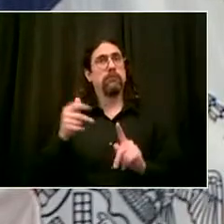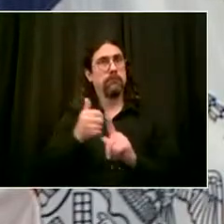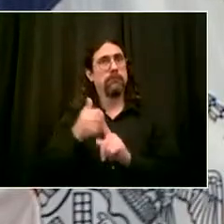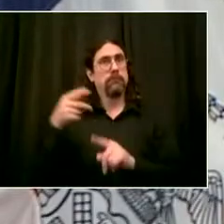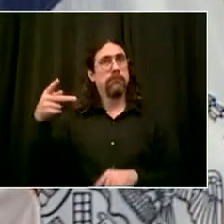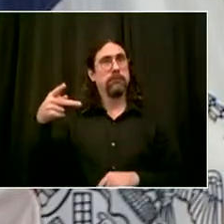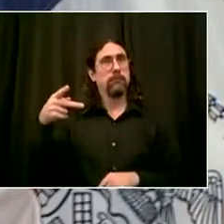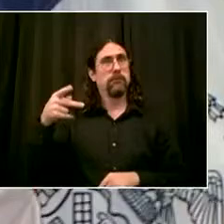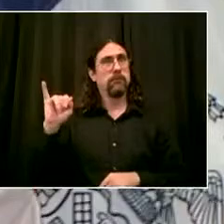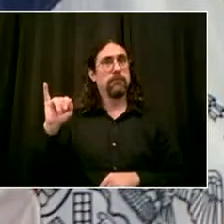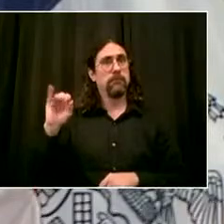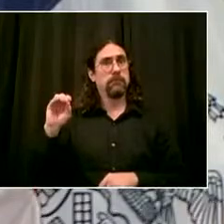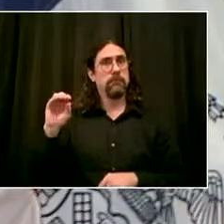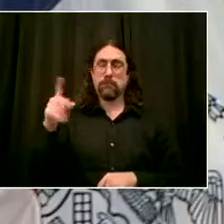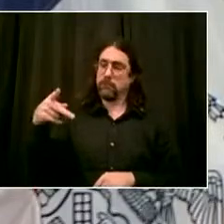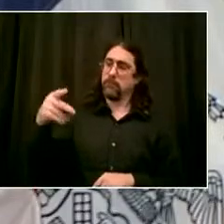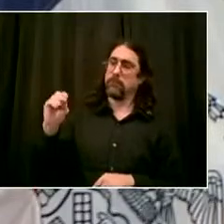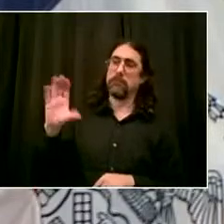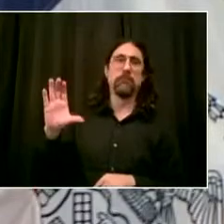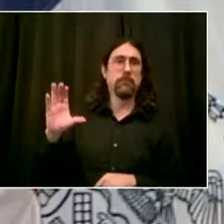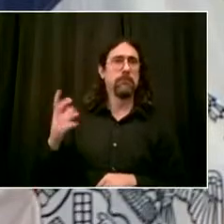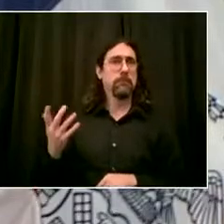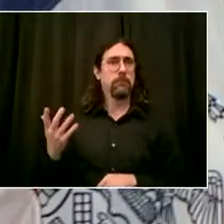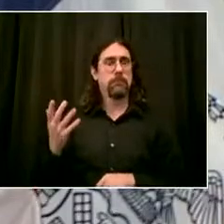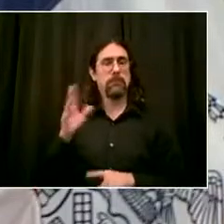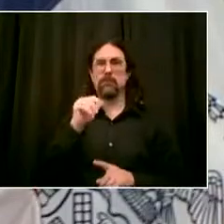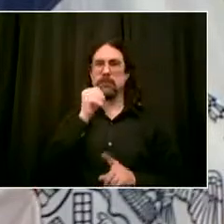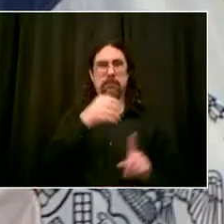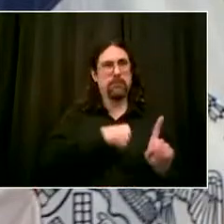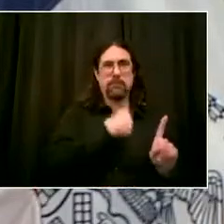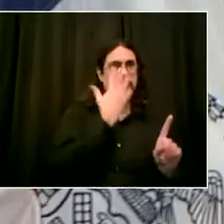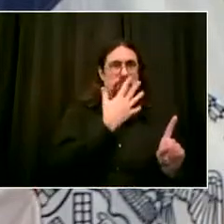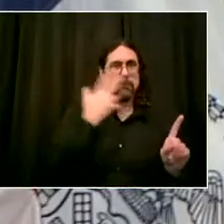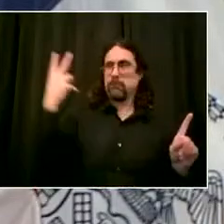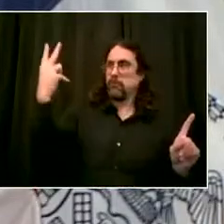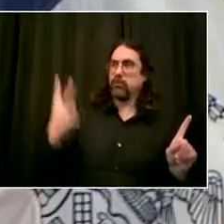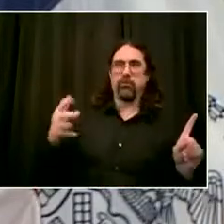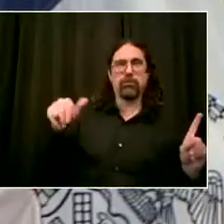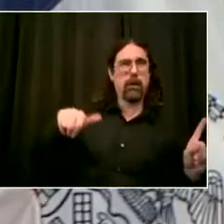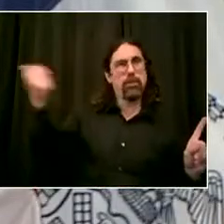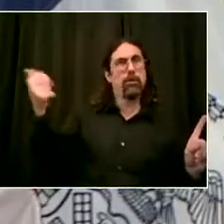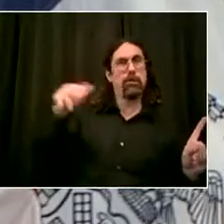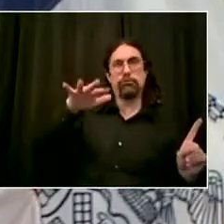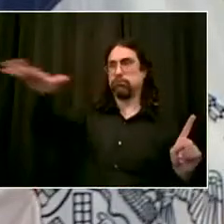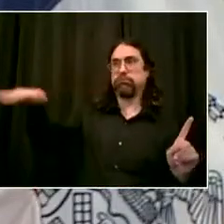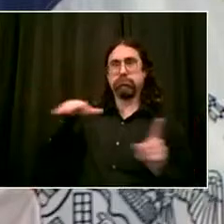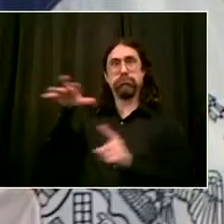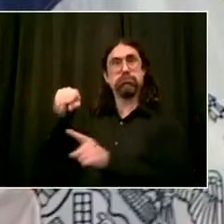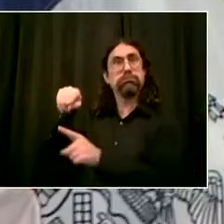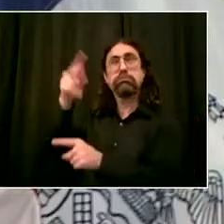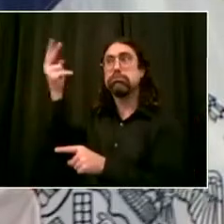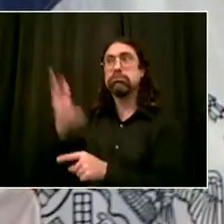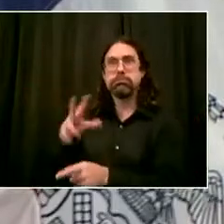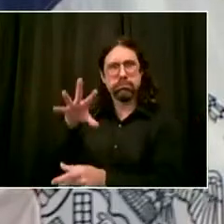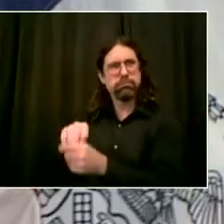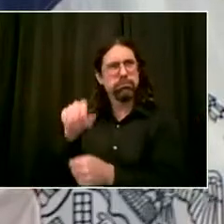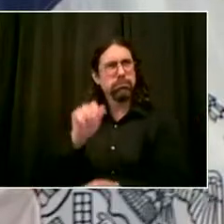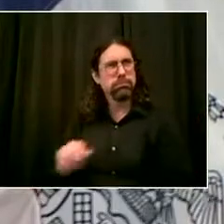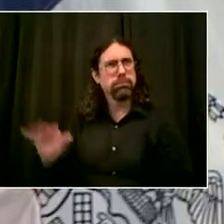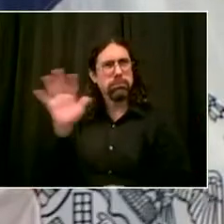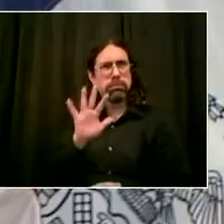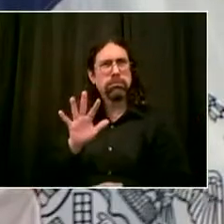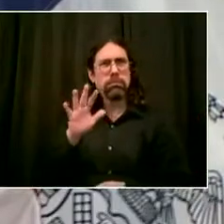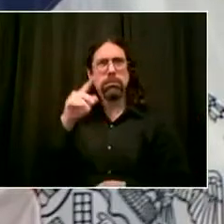to today um if we're talking about economics you're absolutely right so many uh Asian-American New